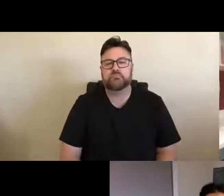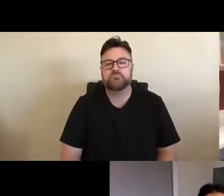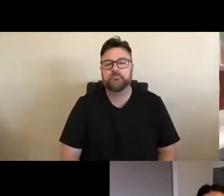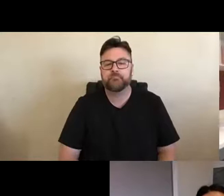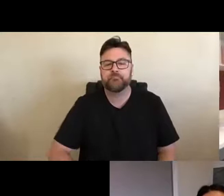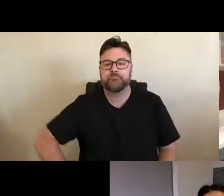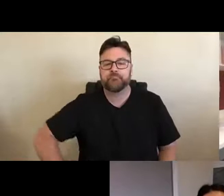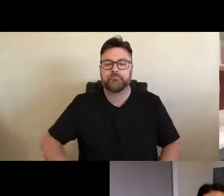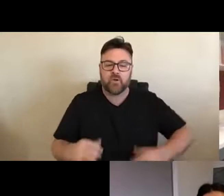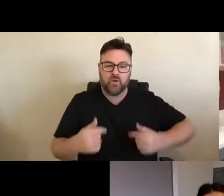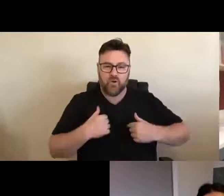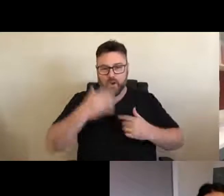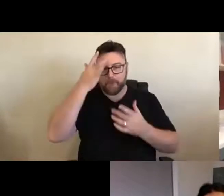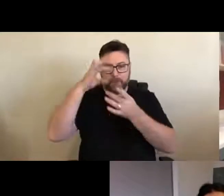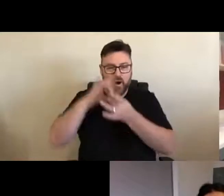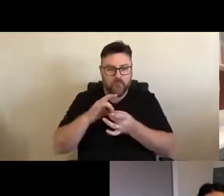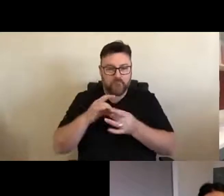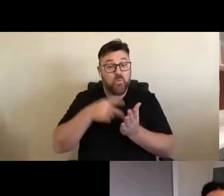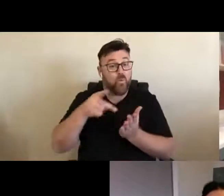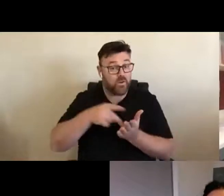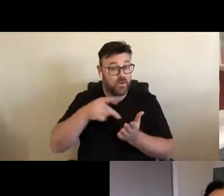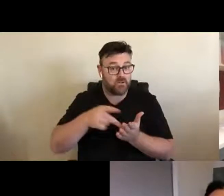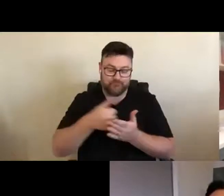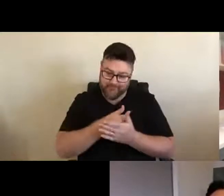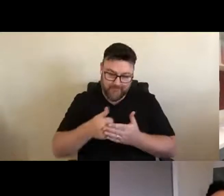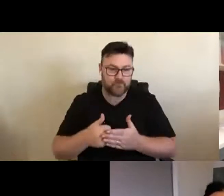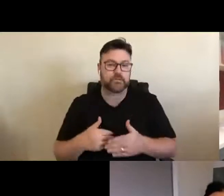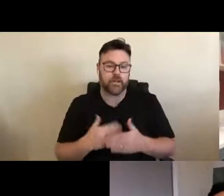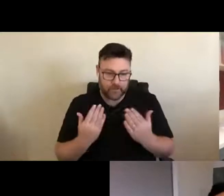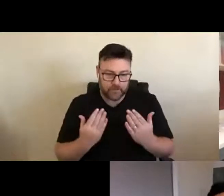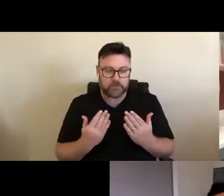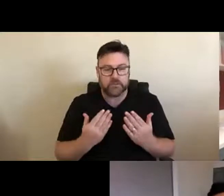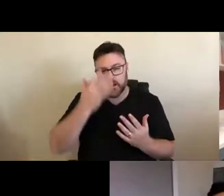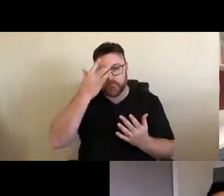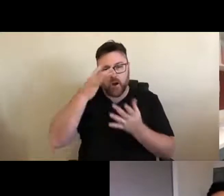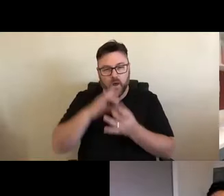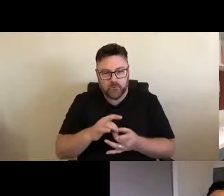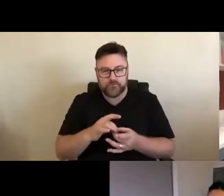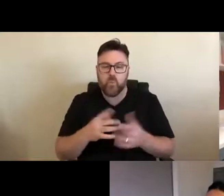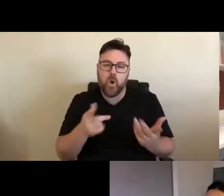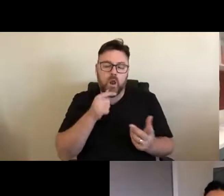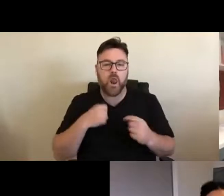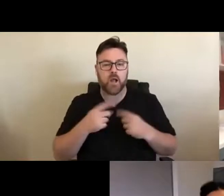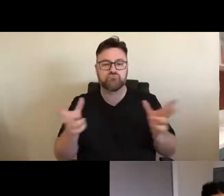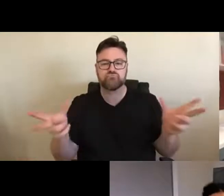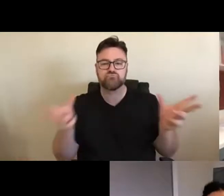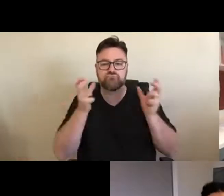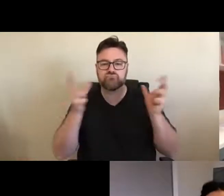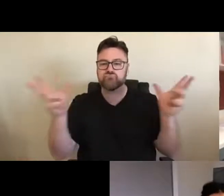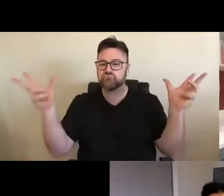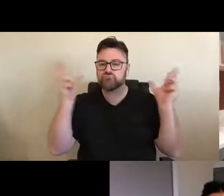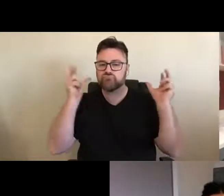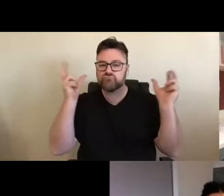so mindful walking is a daily practice. That is, when I say mindful or receptive walking, I really try to